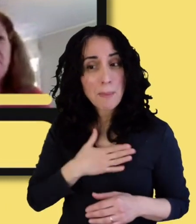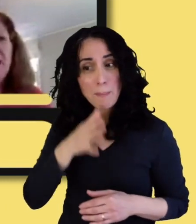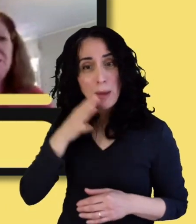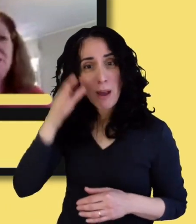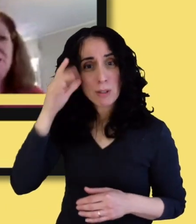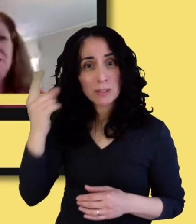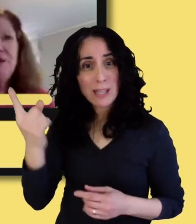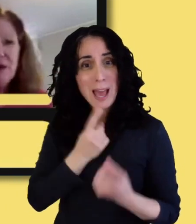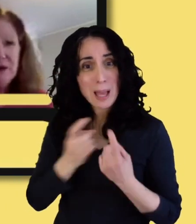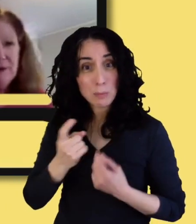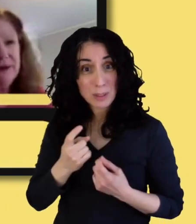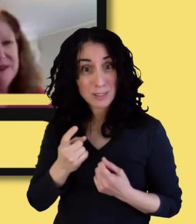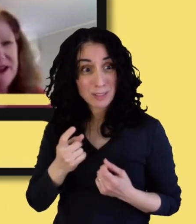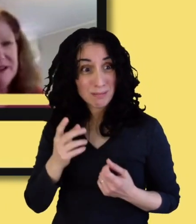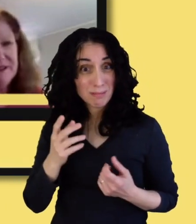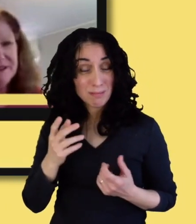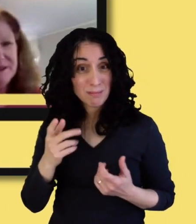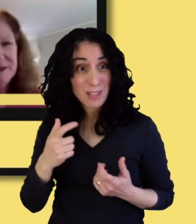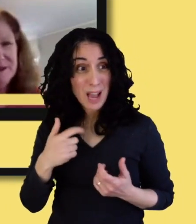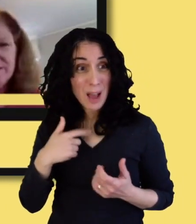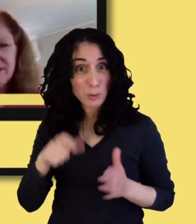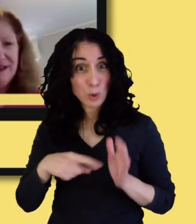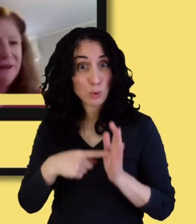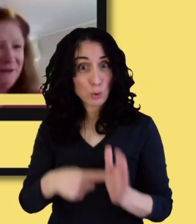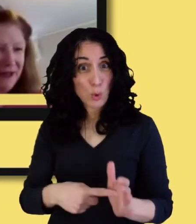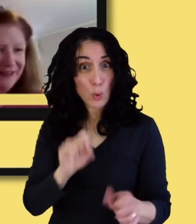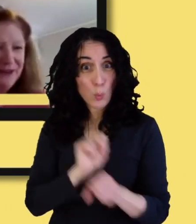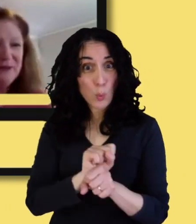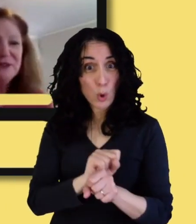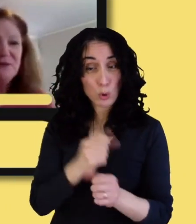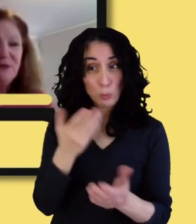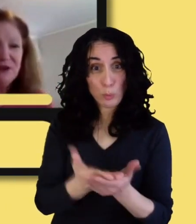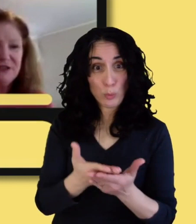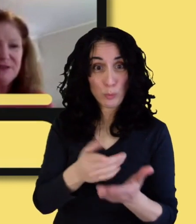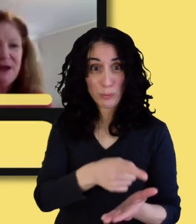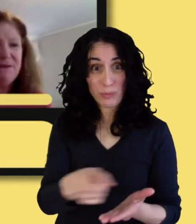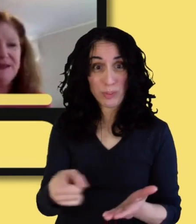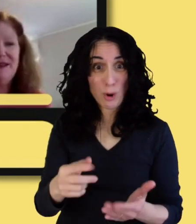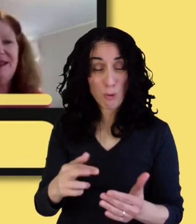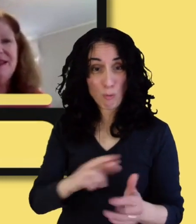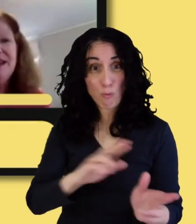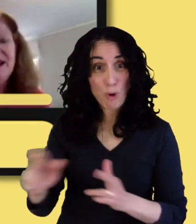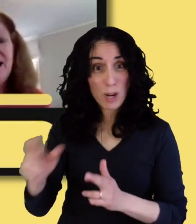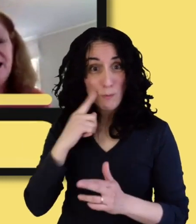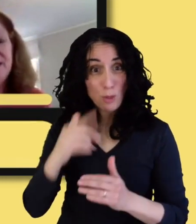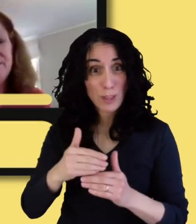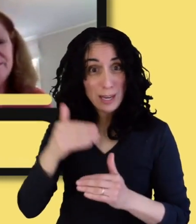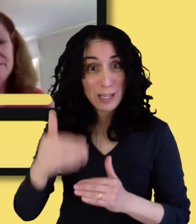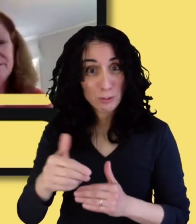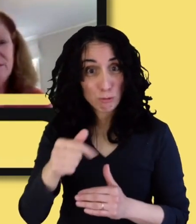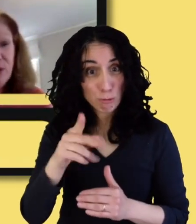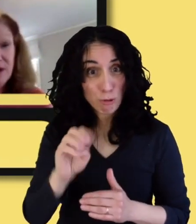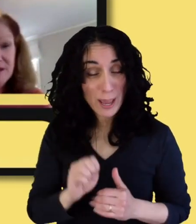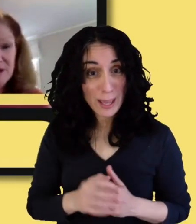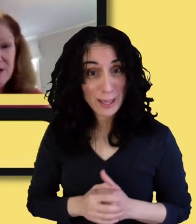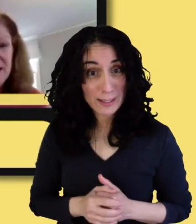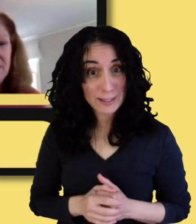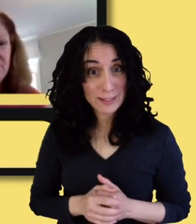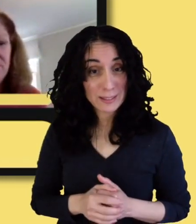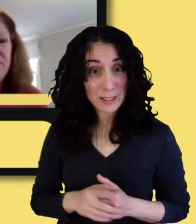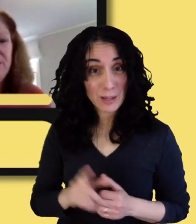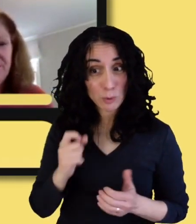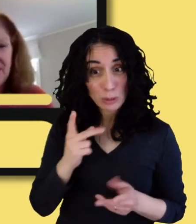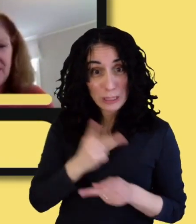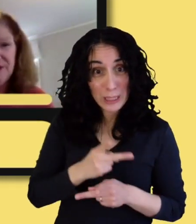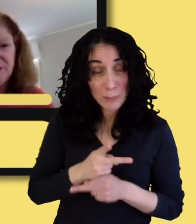are we going to have to show work that we've done to prove that they are ready? There were some questions about maintaining work so that